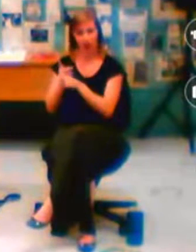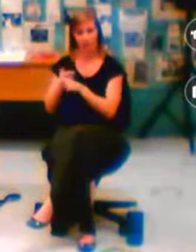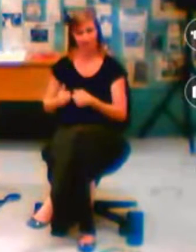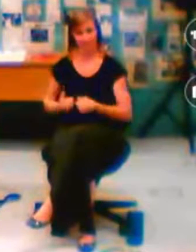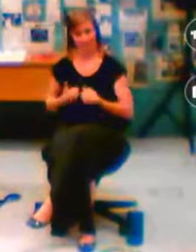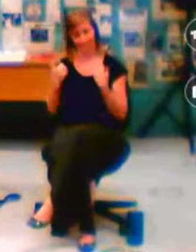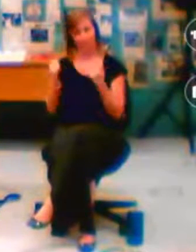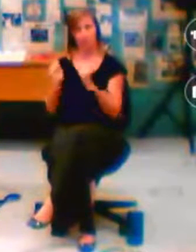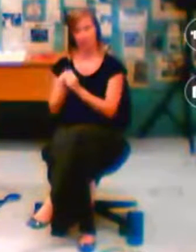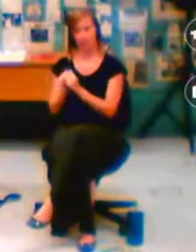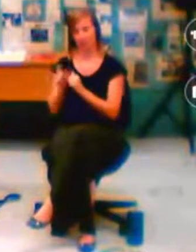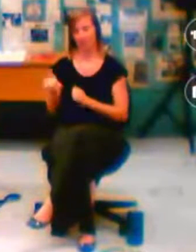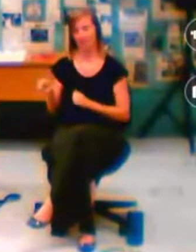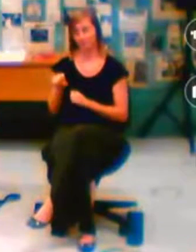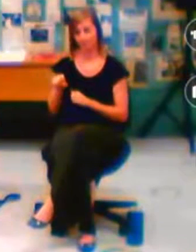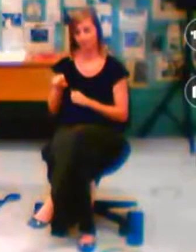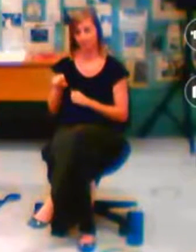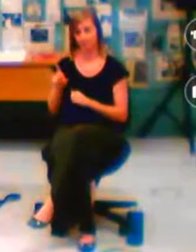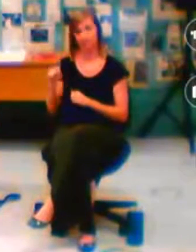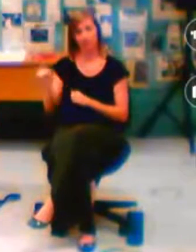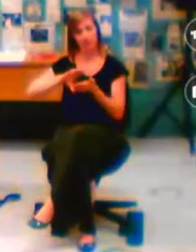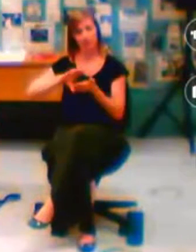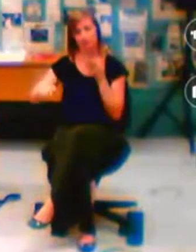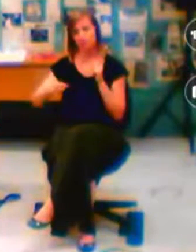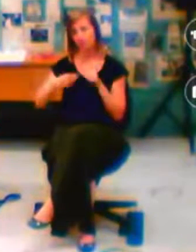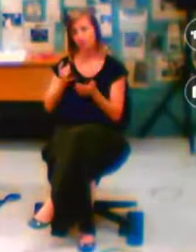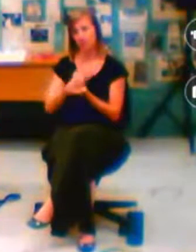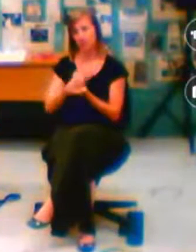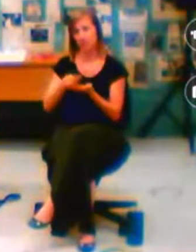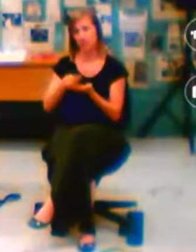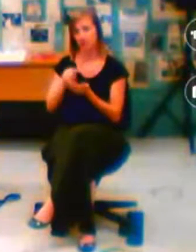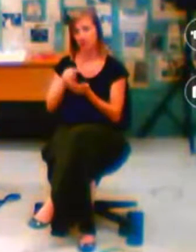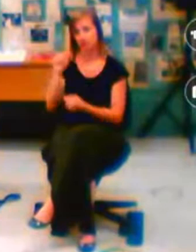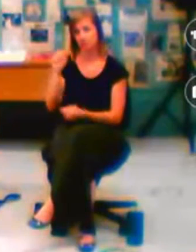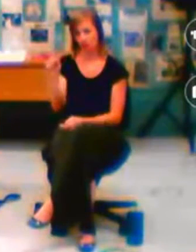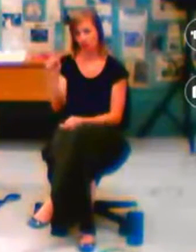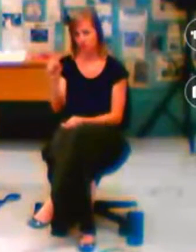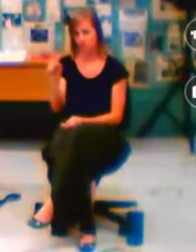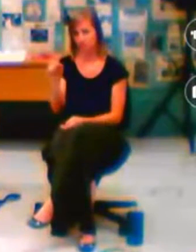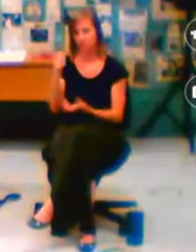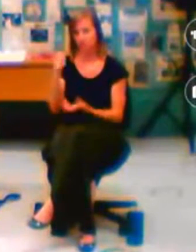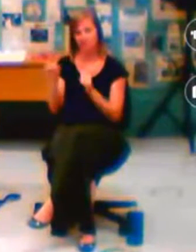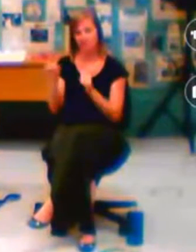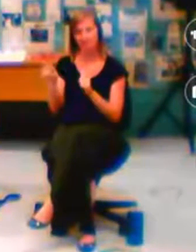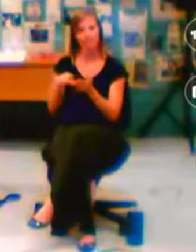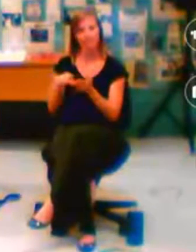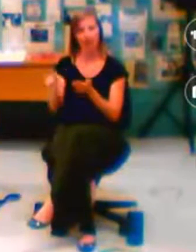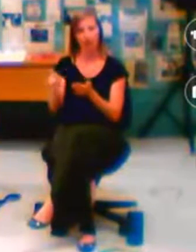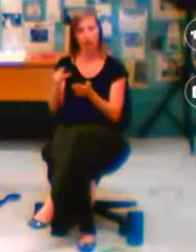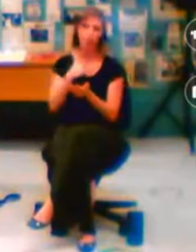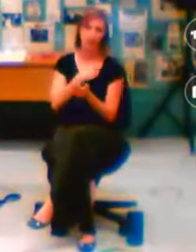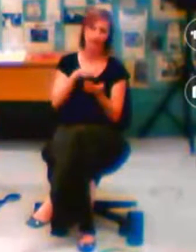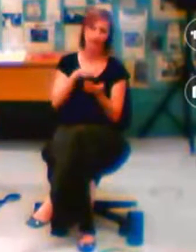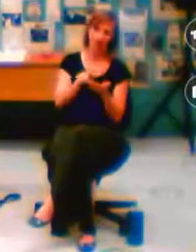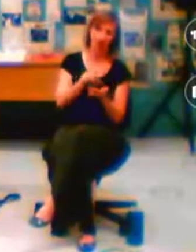that their income is exempt, the same way for many CDOS clients who